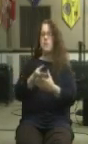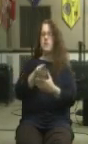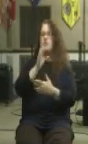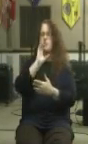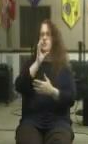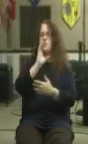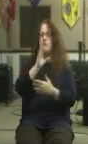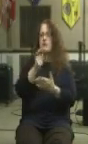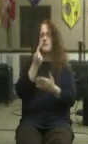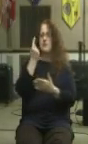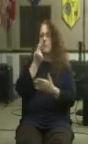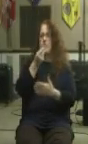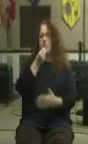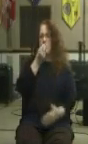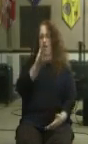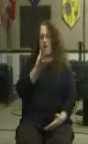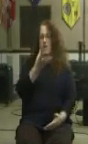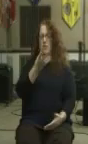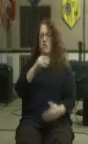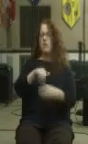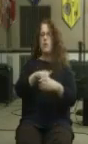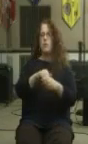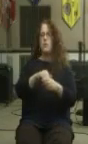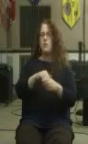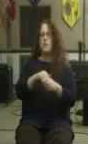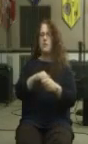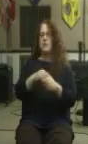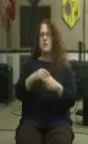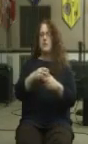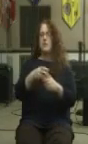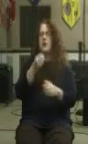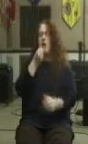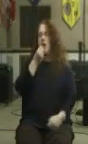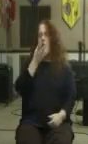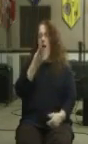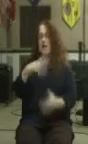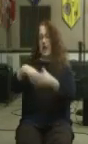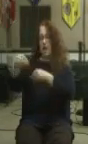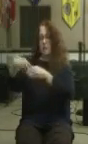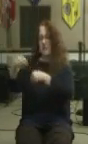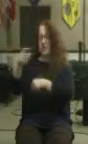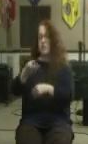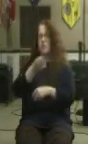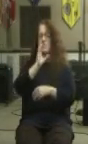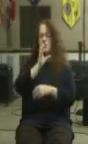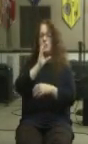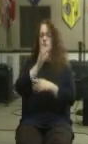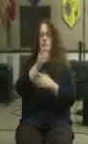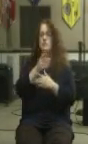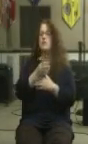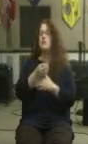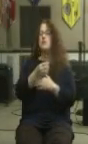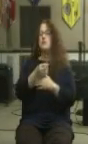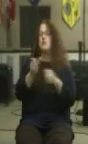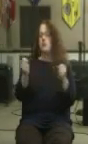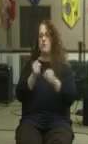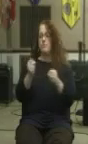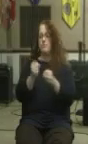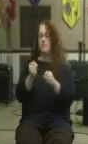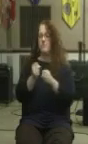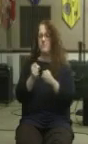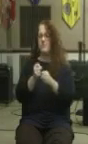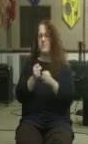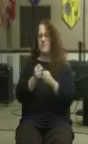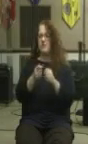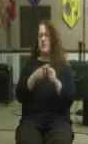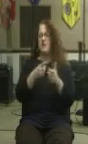outside, you want to drink something hot. When it's outside, you want to drink something cold. See, but if it's hot outside and you